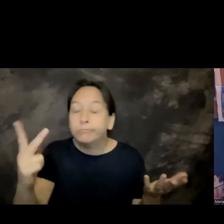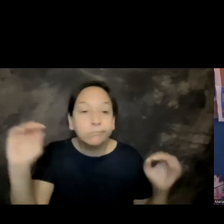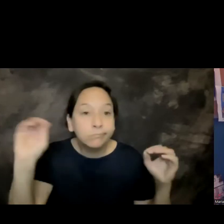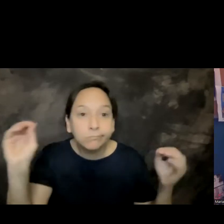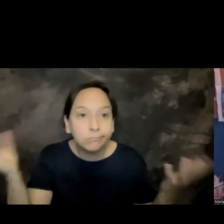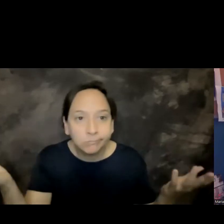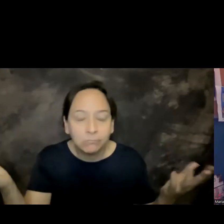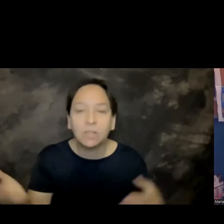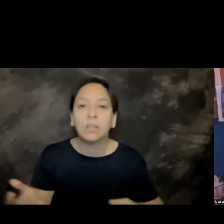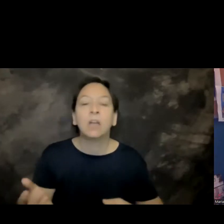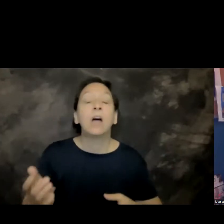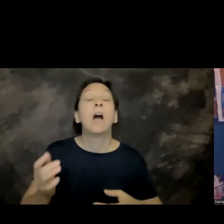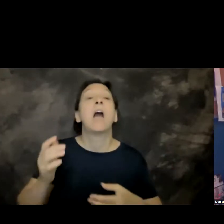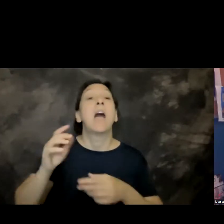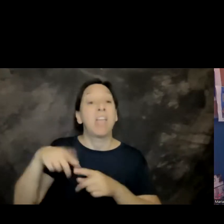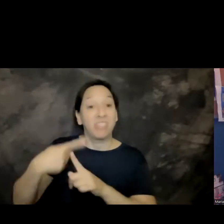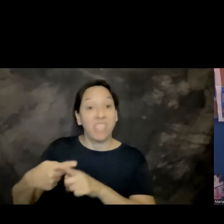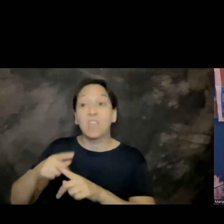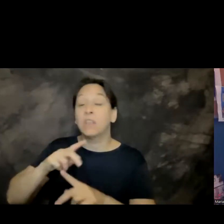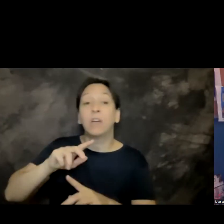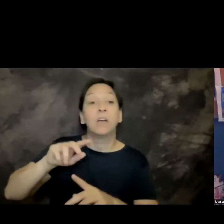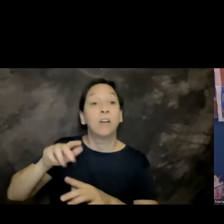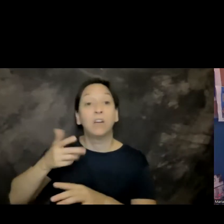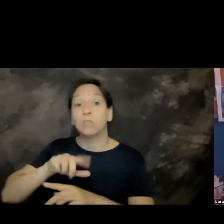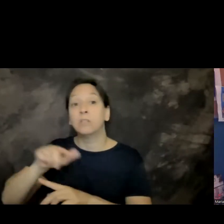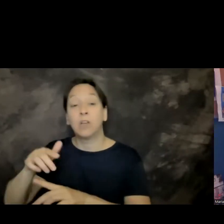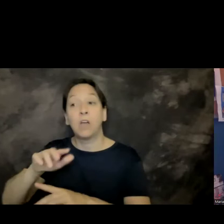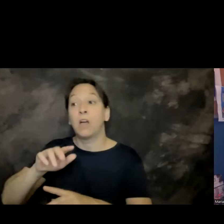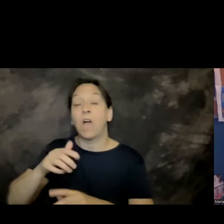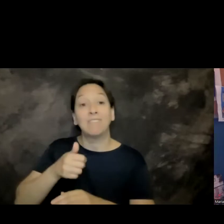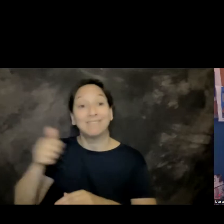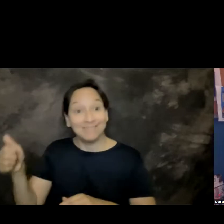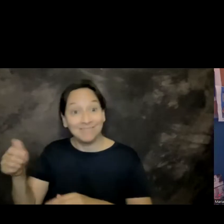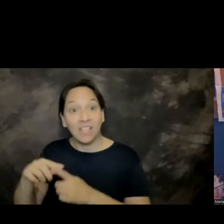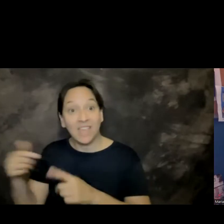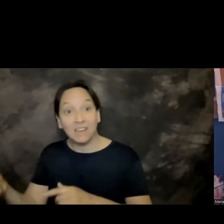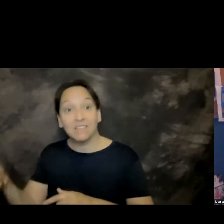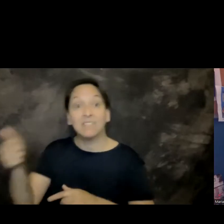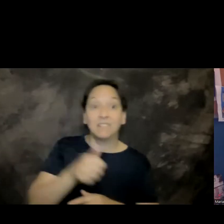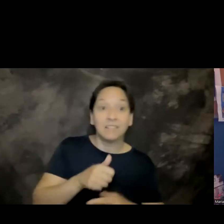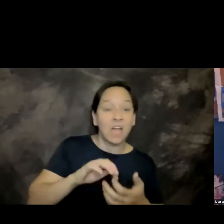back, how help will be given to the blind or visually impaired people?